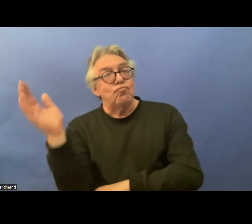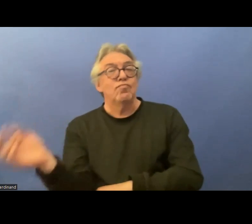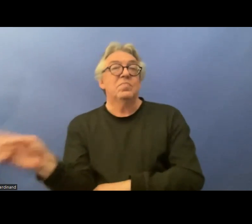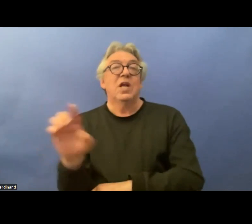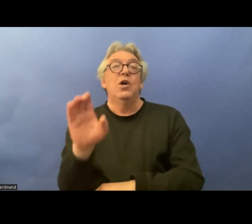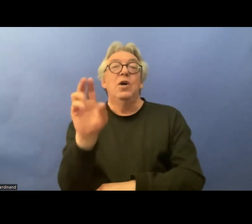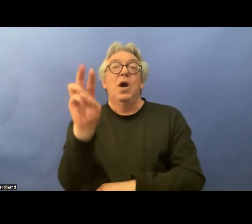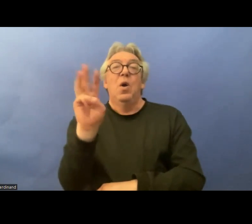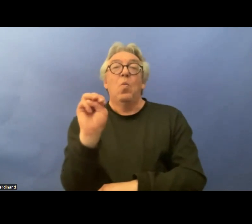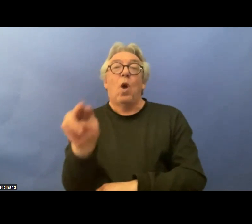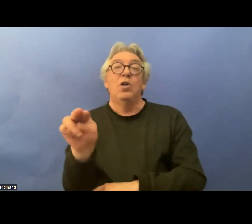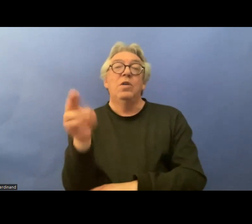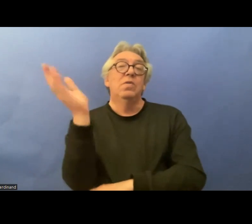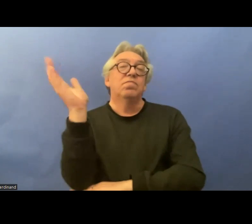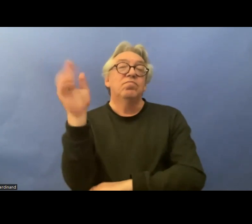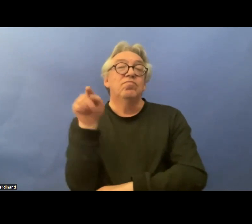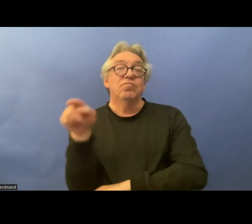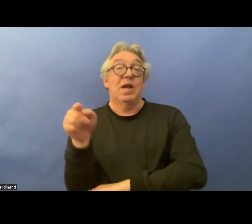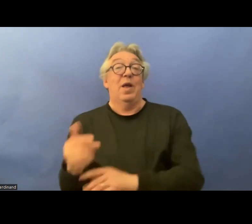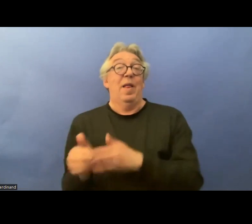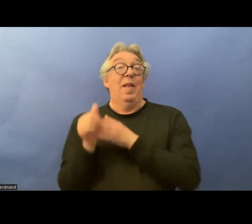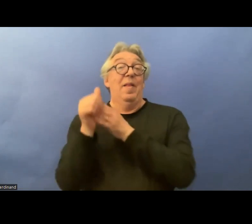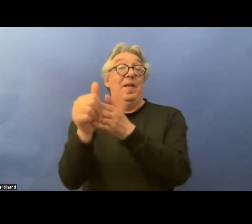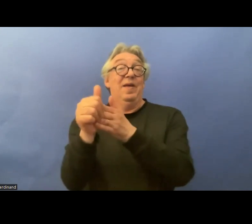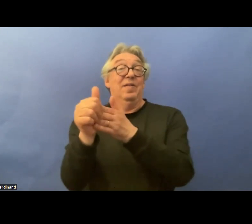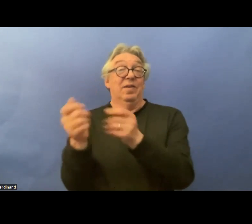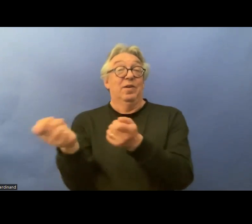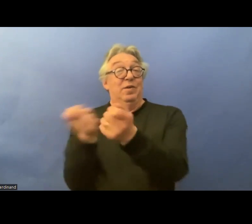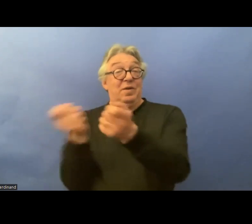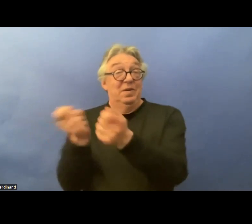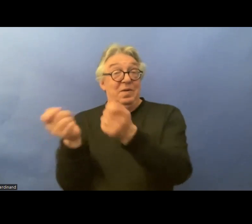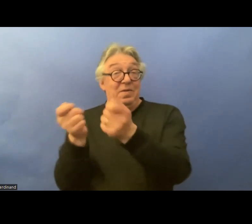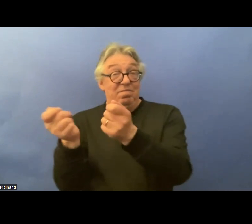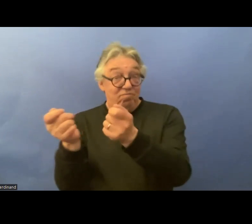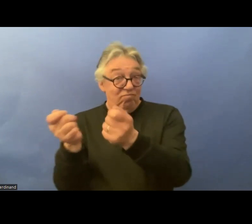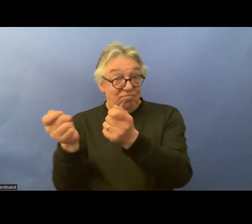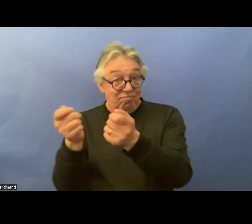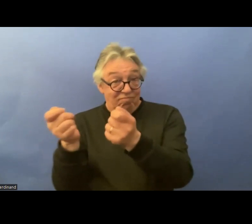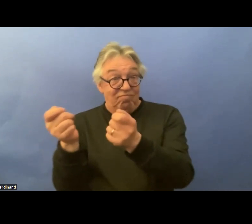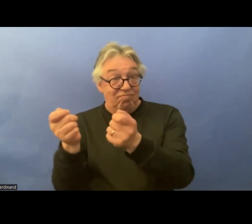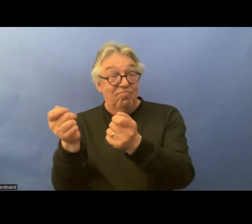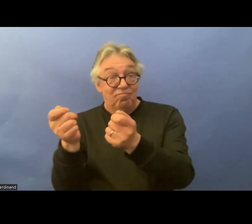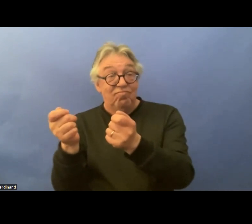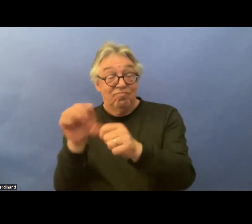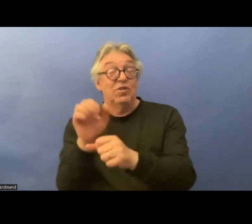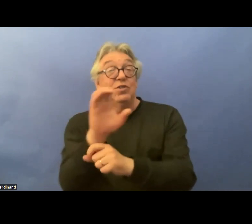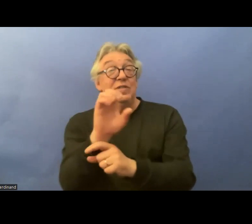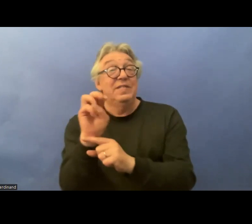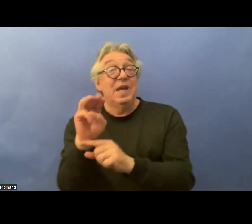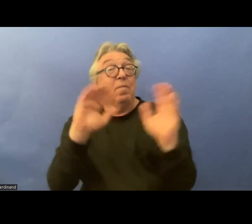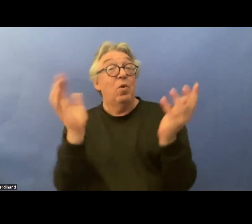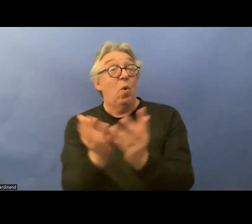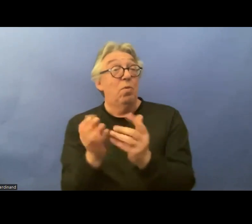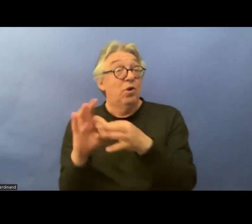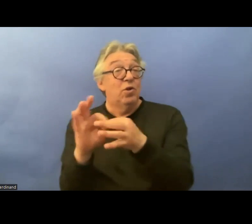cluster, and she is working or sitting with IOM, the International Migration Organization. One, could you